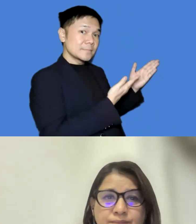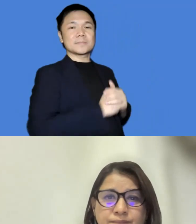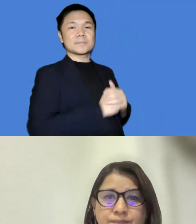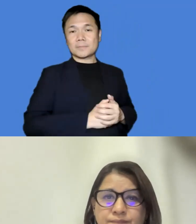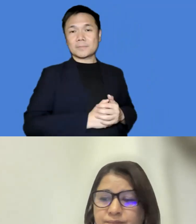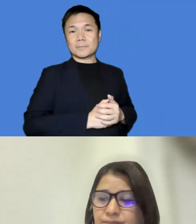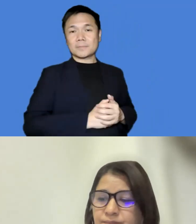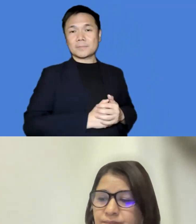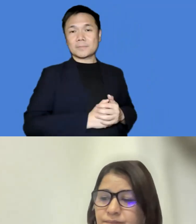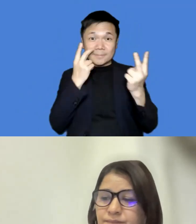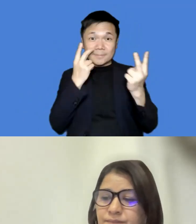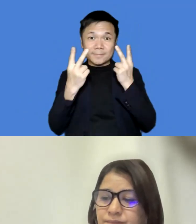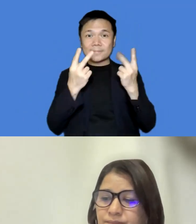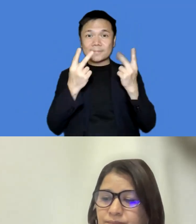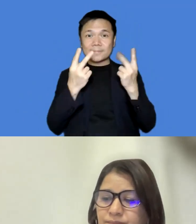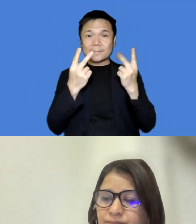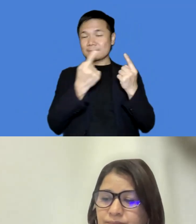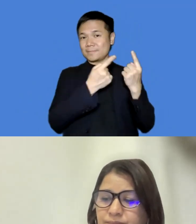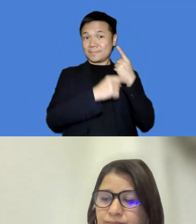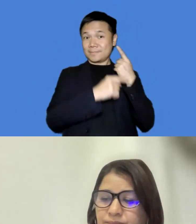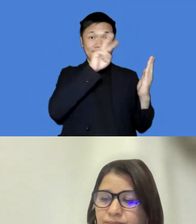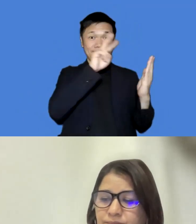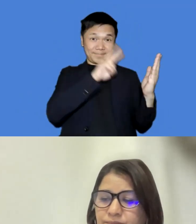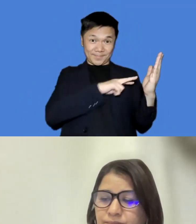visual to read the question.